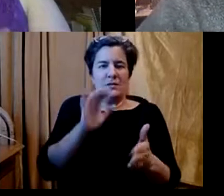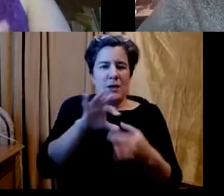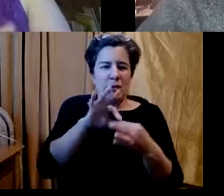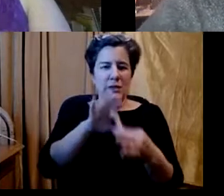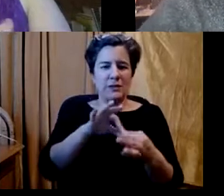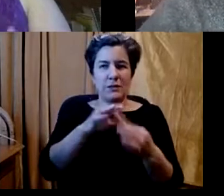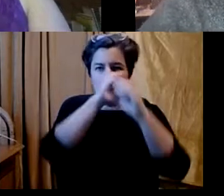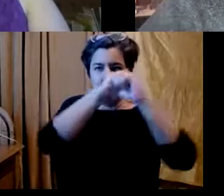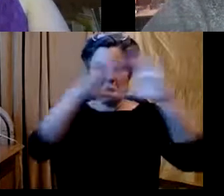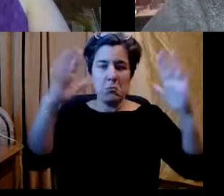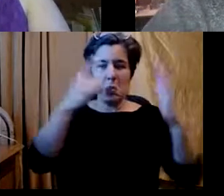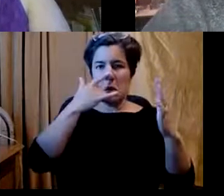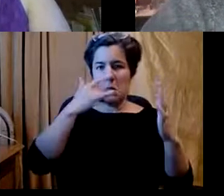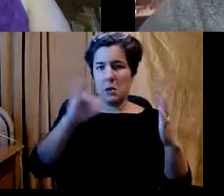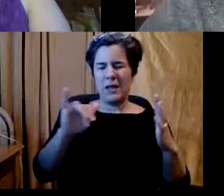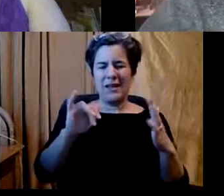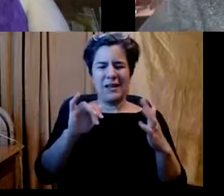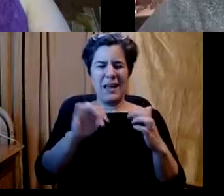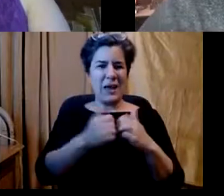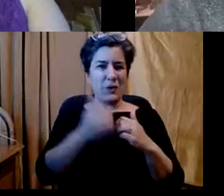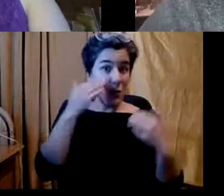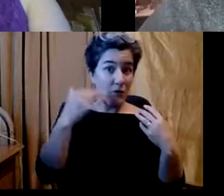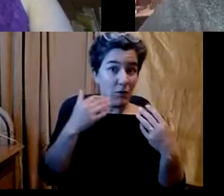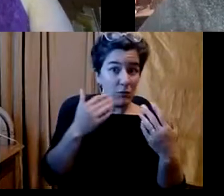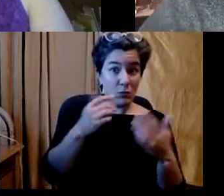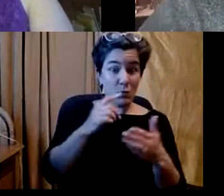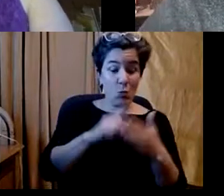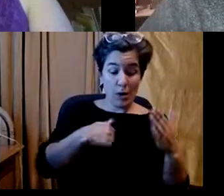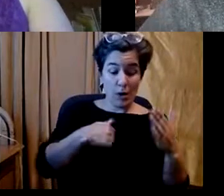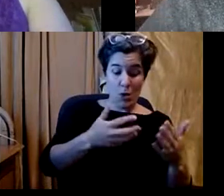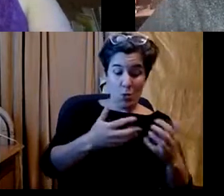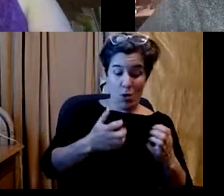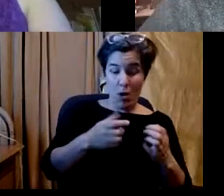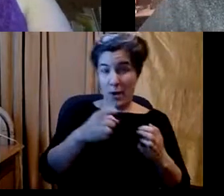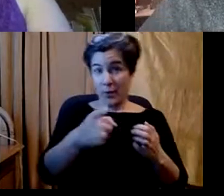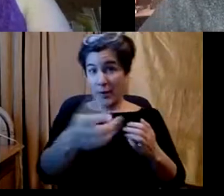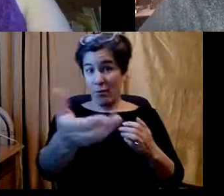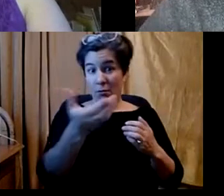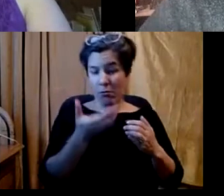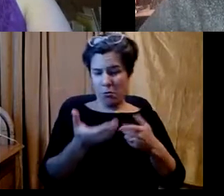And then how would you know that that's happening? So that when you're interacting with people, you can see if those are there.